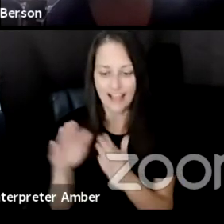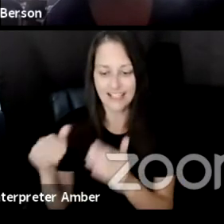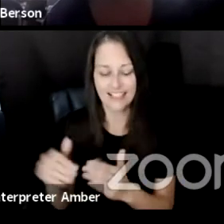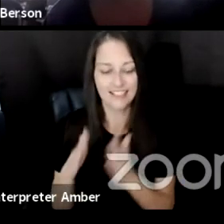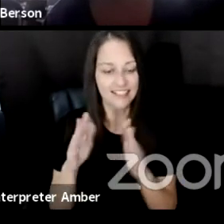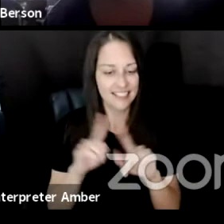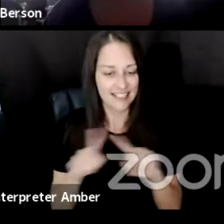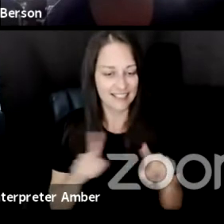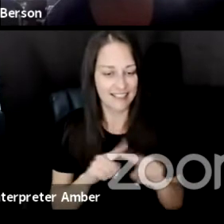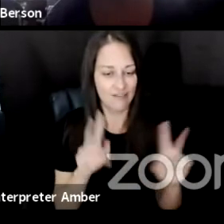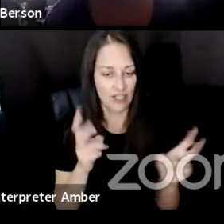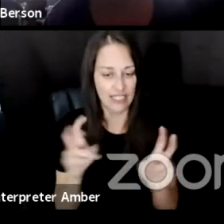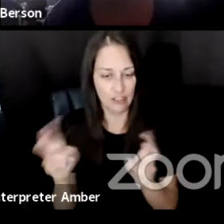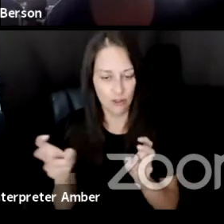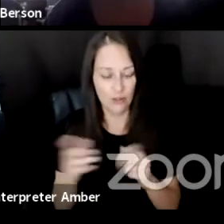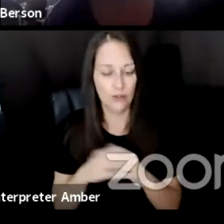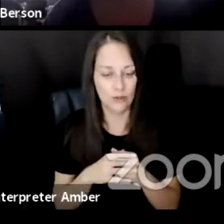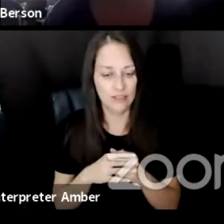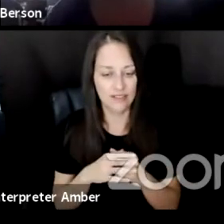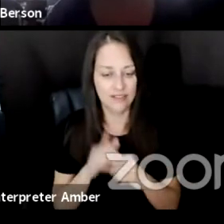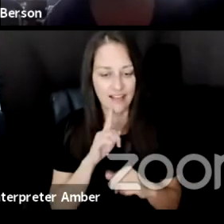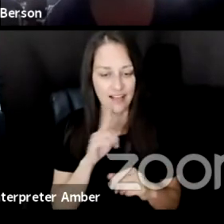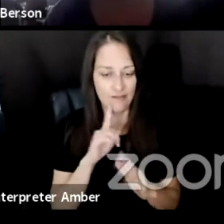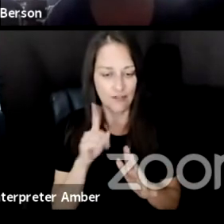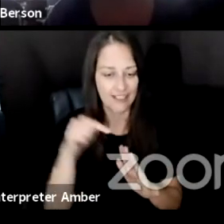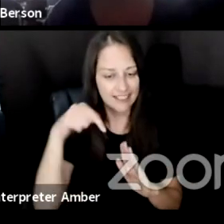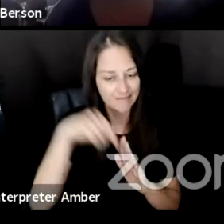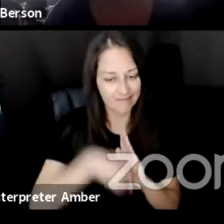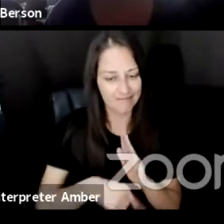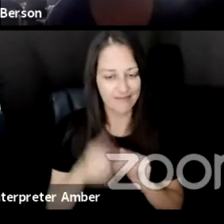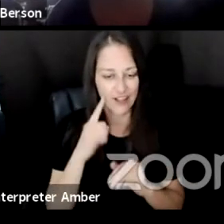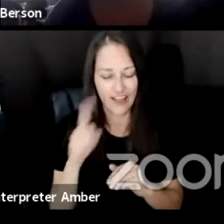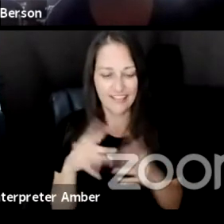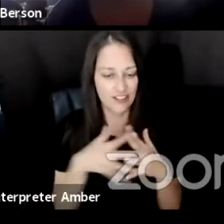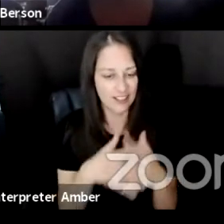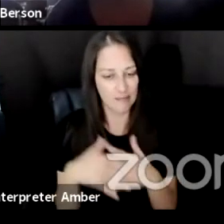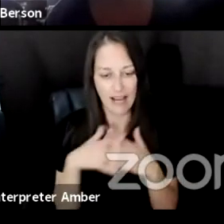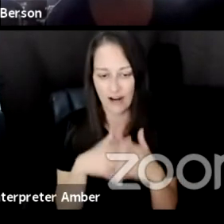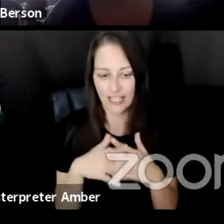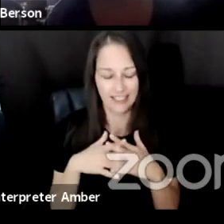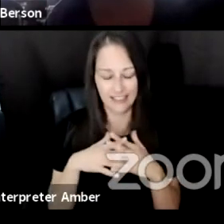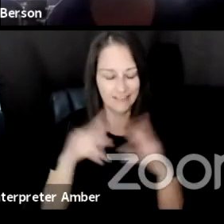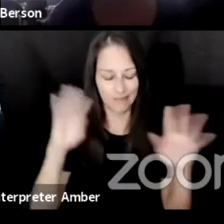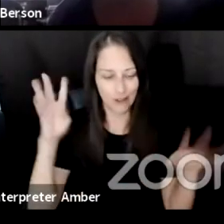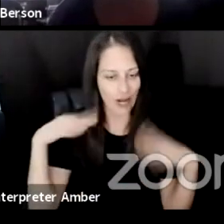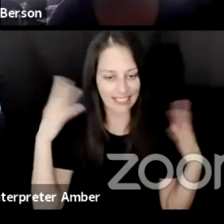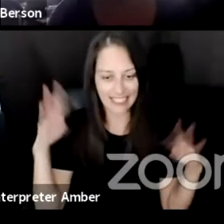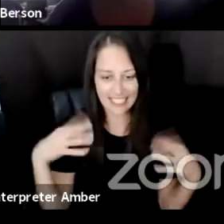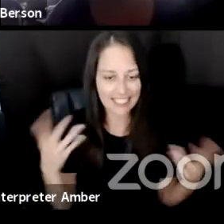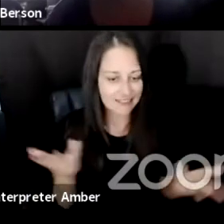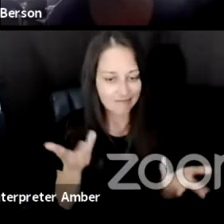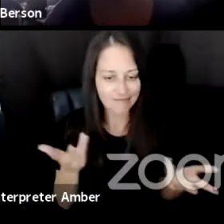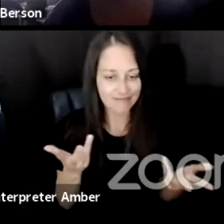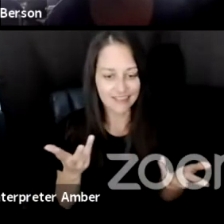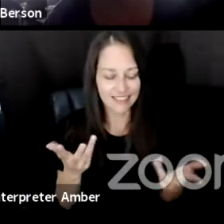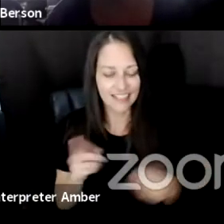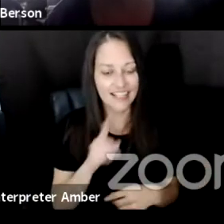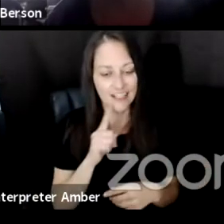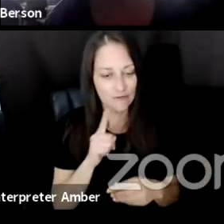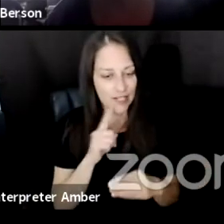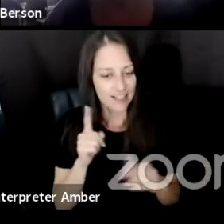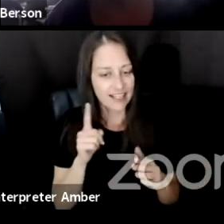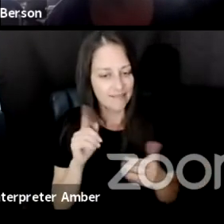do with like American whackness, and get to that education place, you